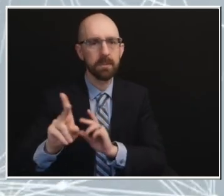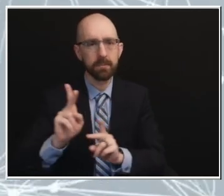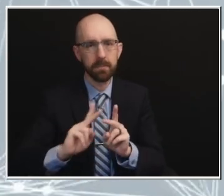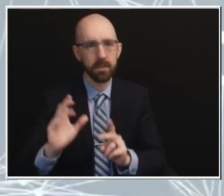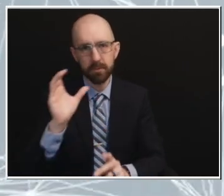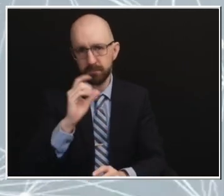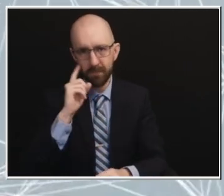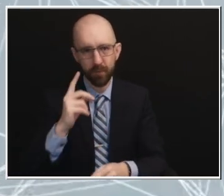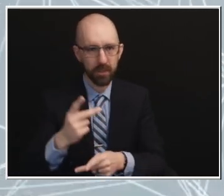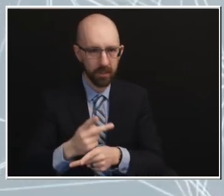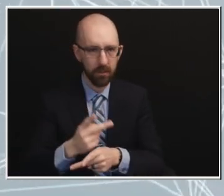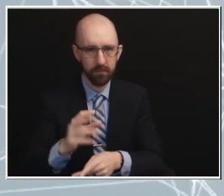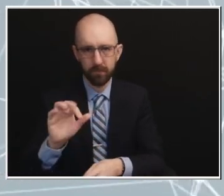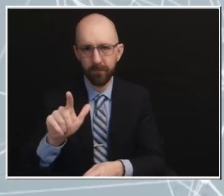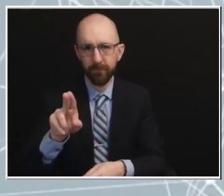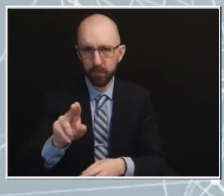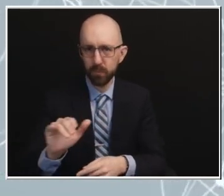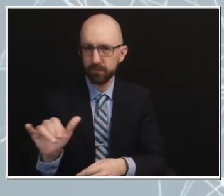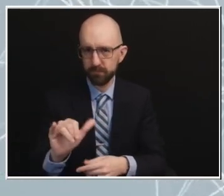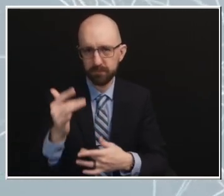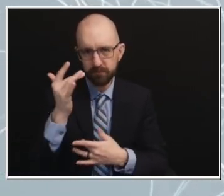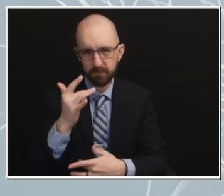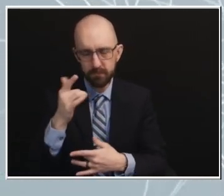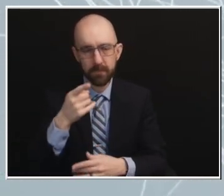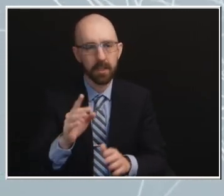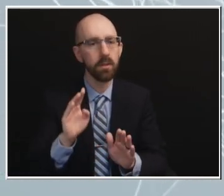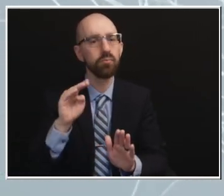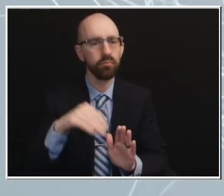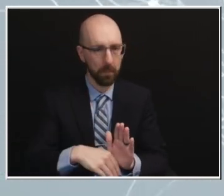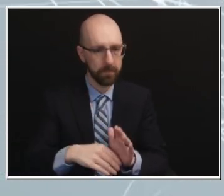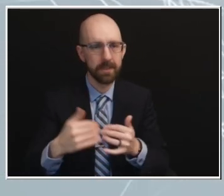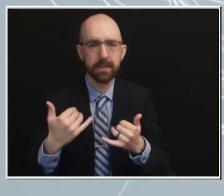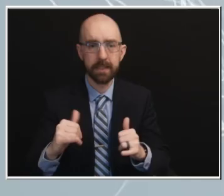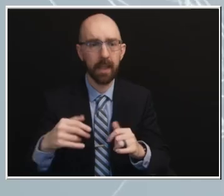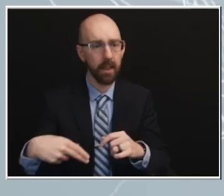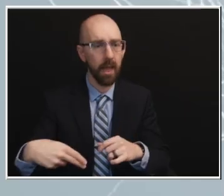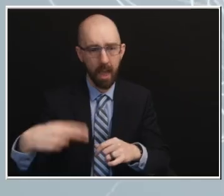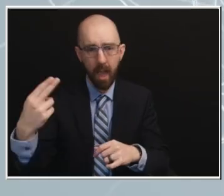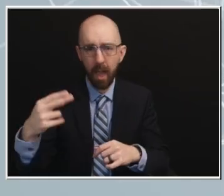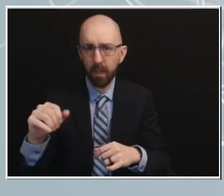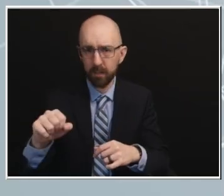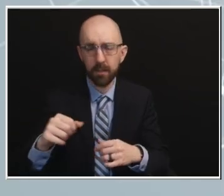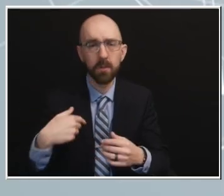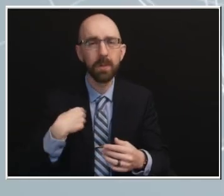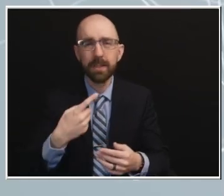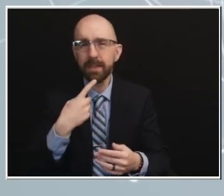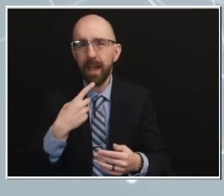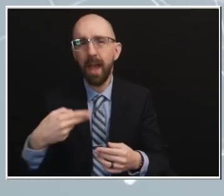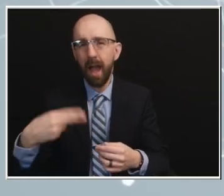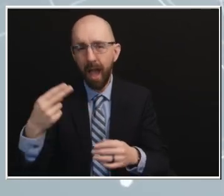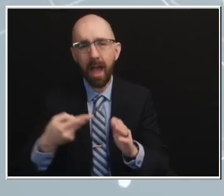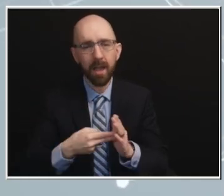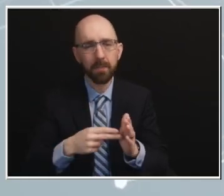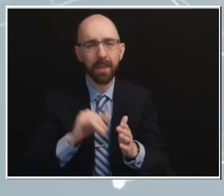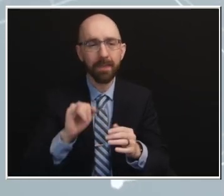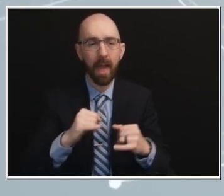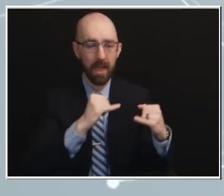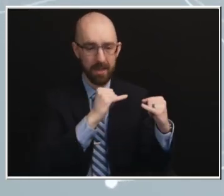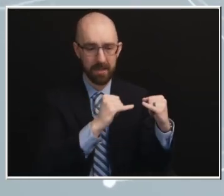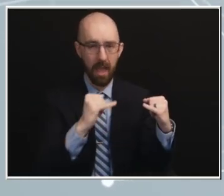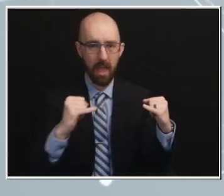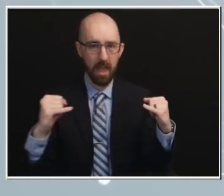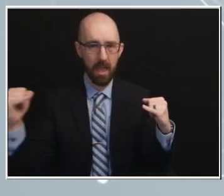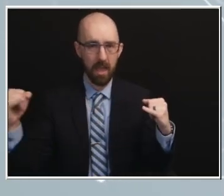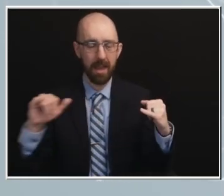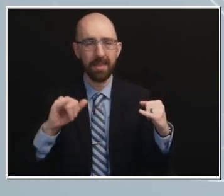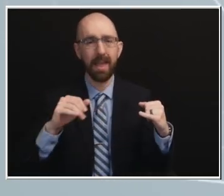for influenza-like illness. It did drop. It still remains high. And what we say by high is that dotted horizontal line is basically the